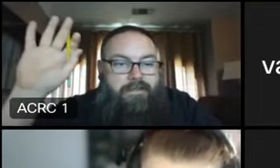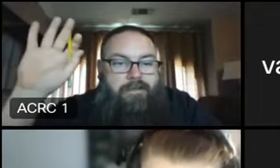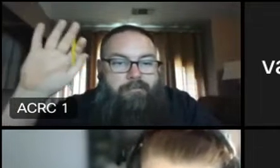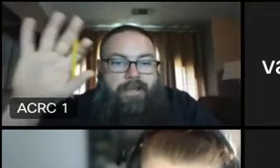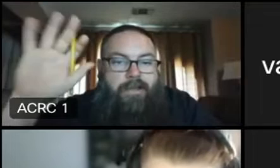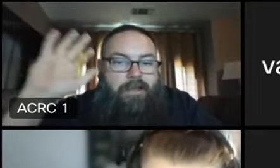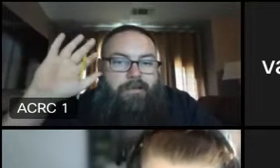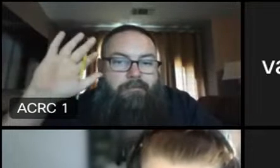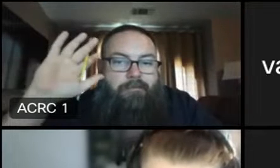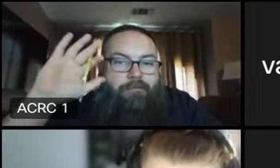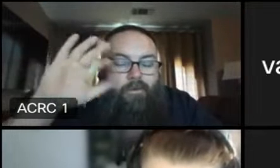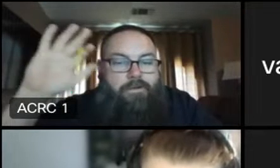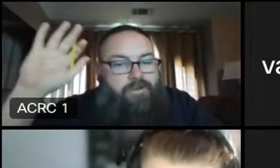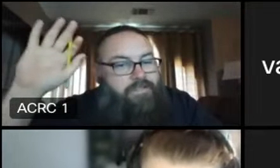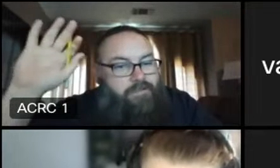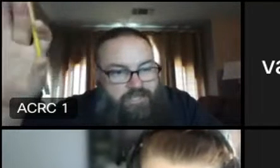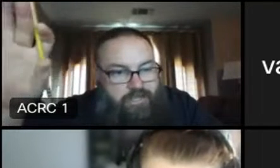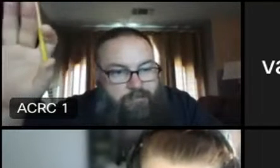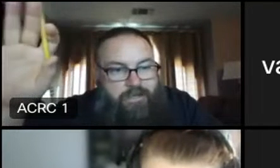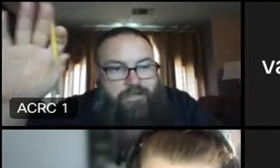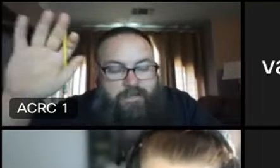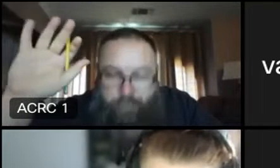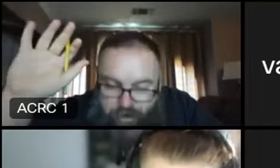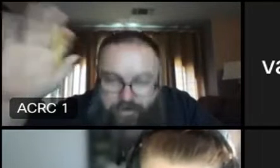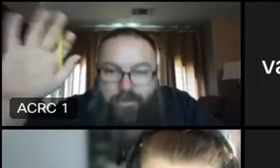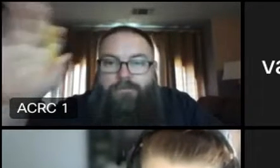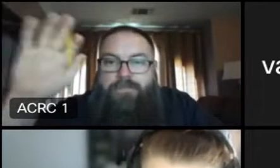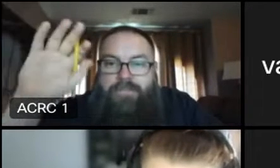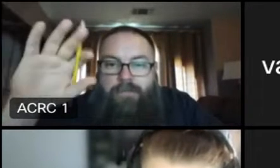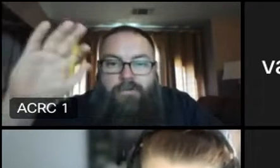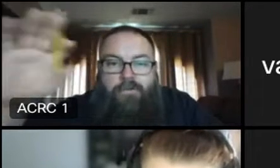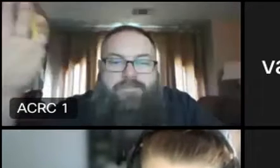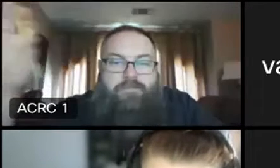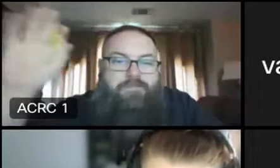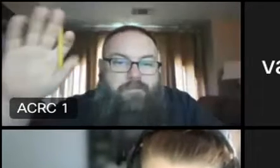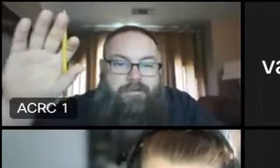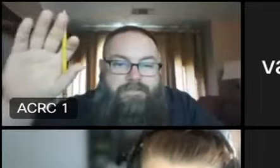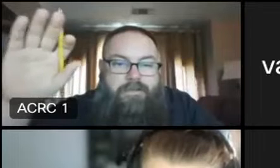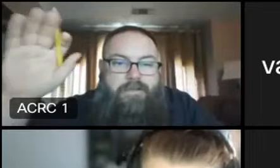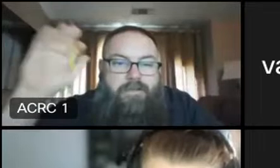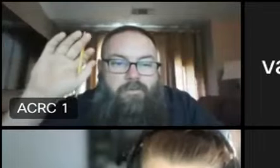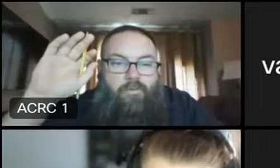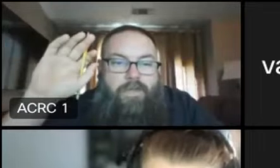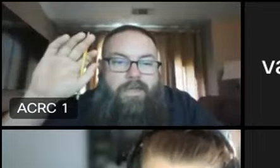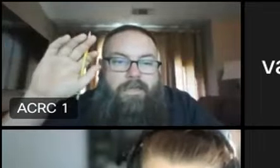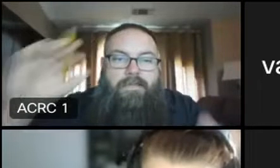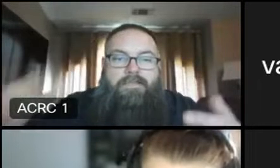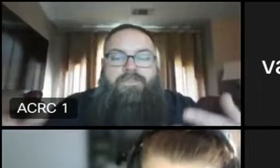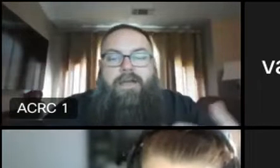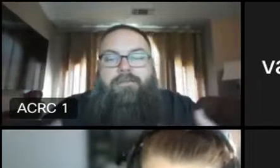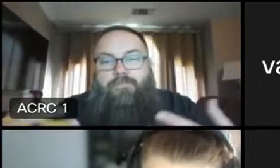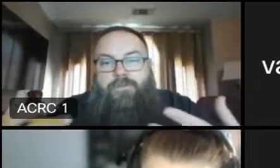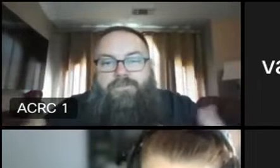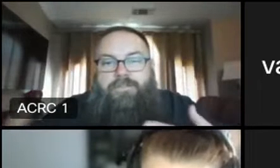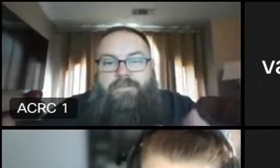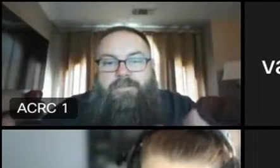this. But for transportation companies and primarily for day program service providers, we need to